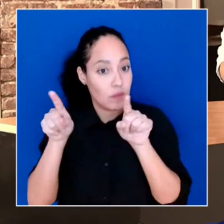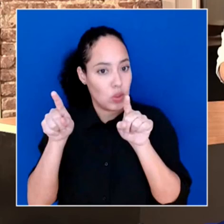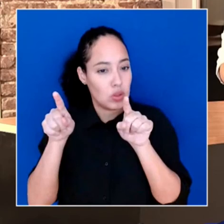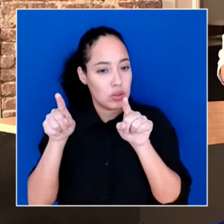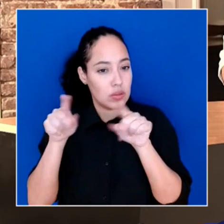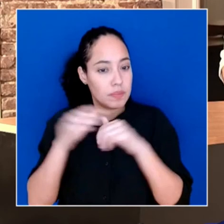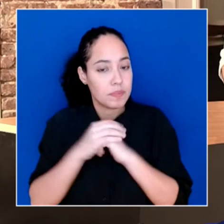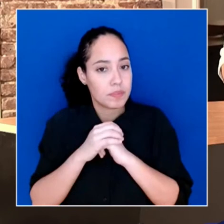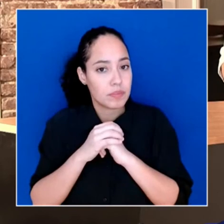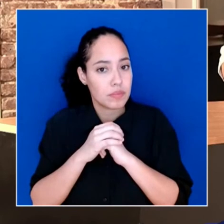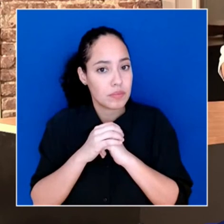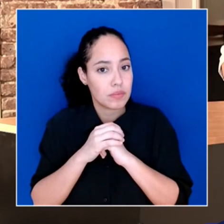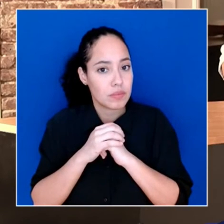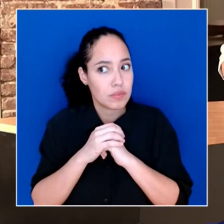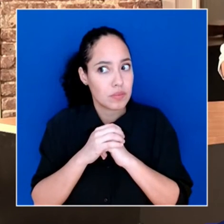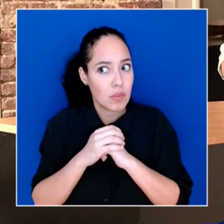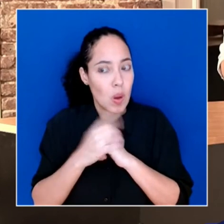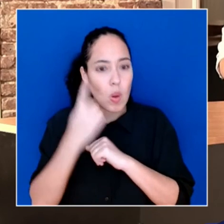today's world?